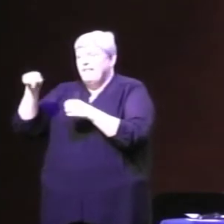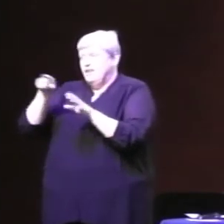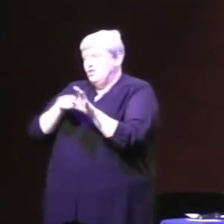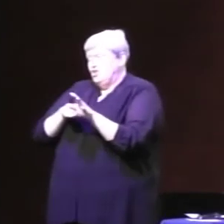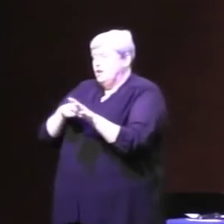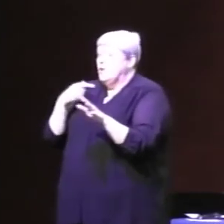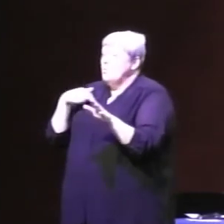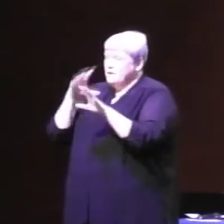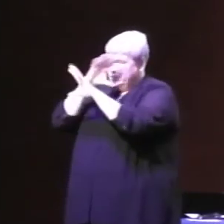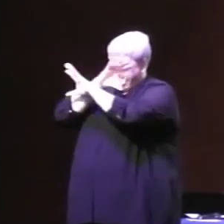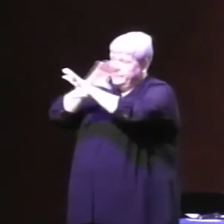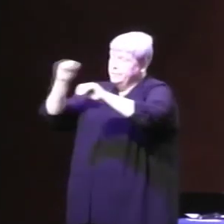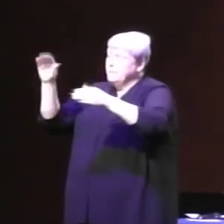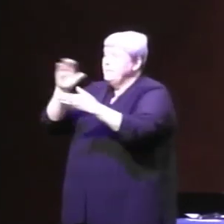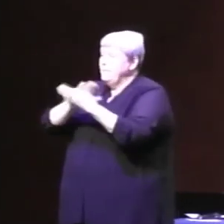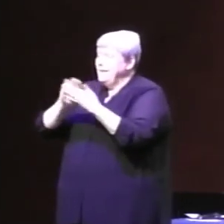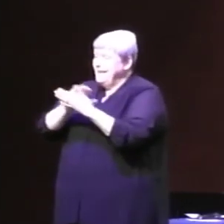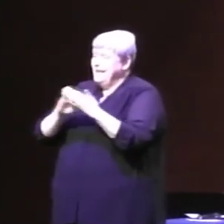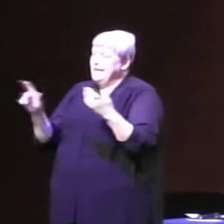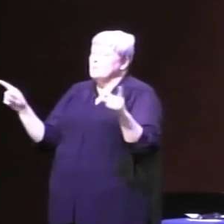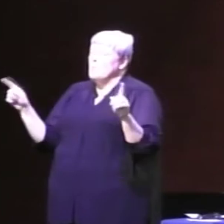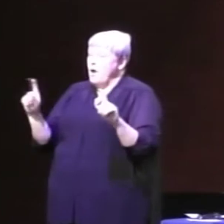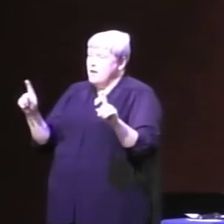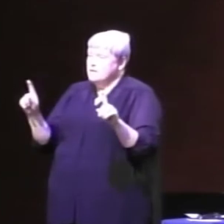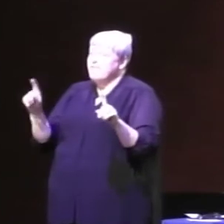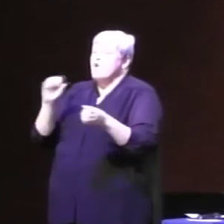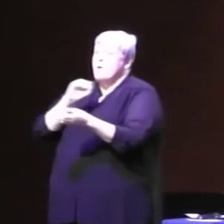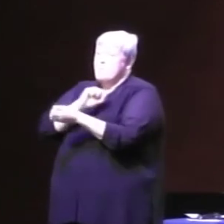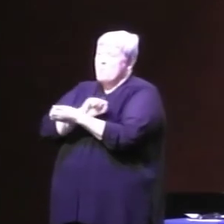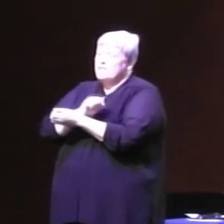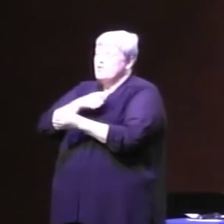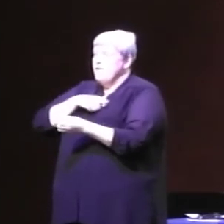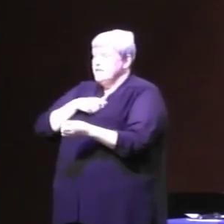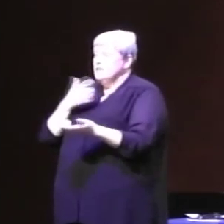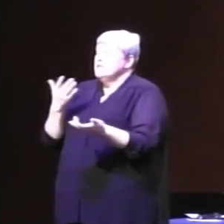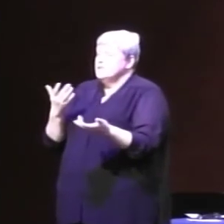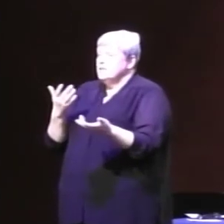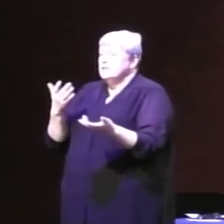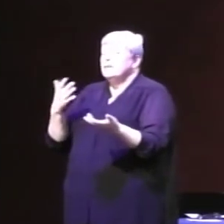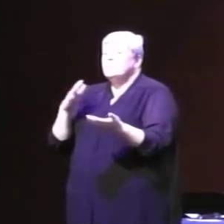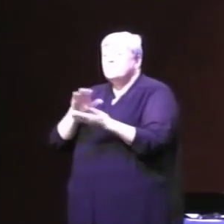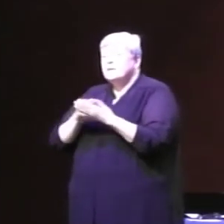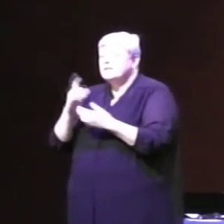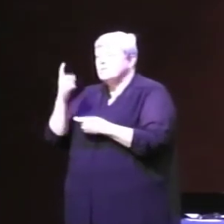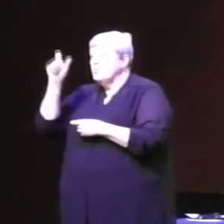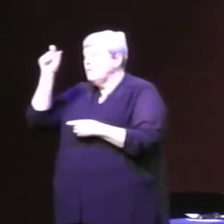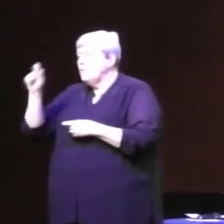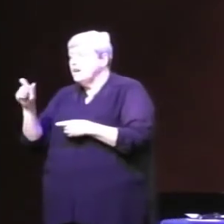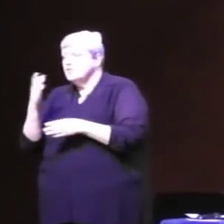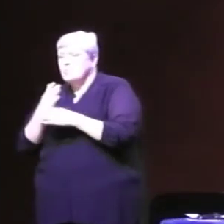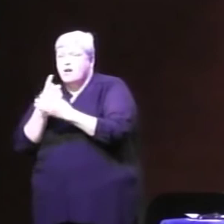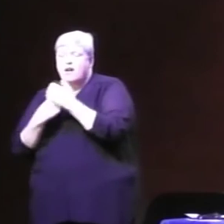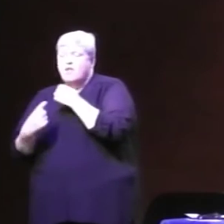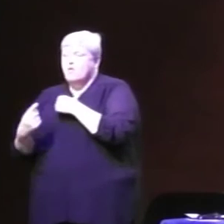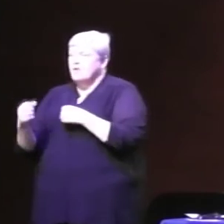tell you what budget cuts means on the front line for prison officers. It means one officer working alone